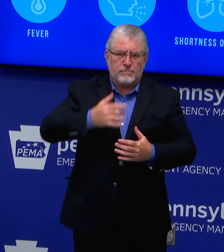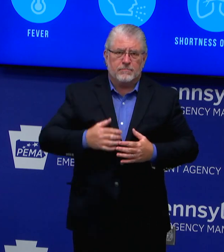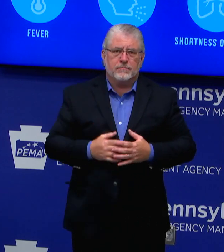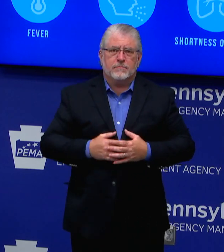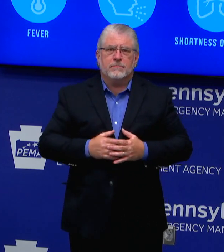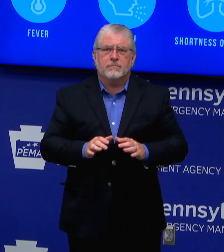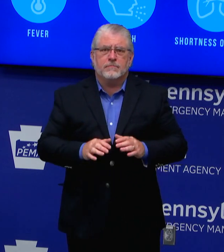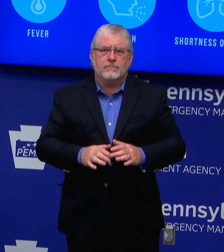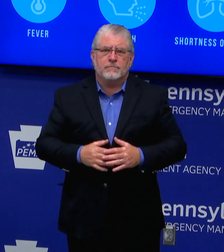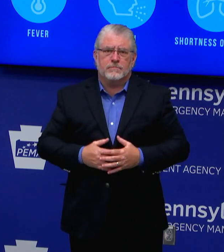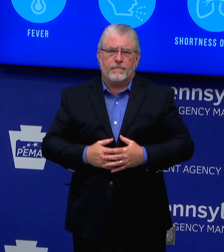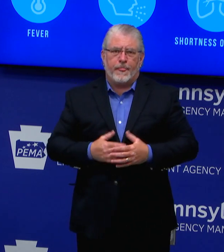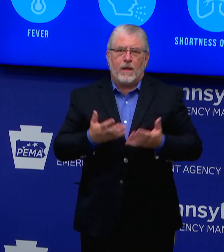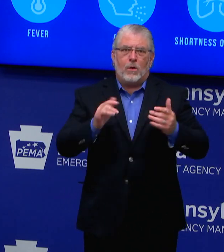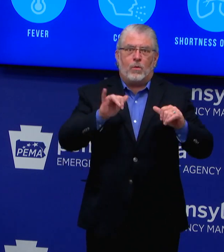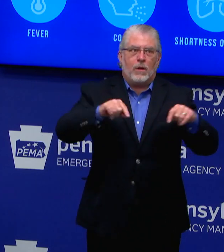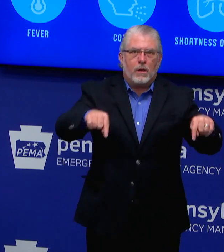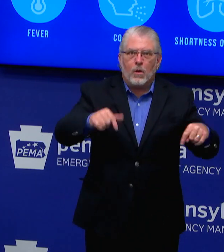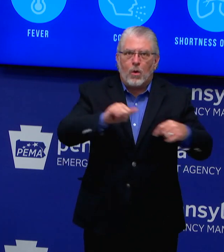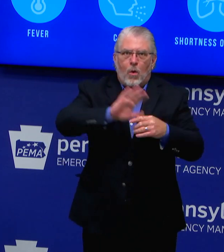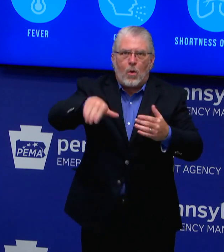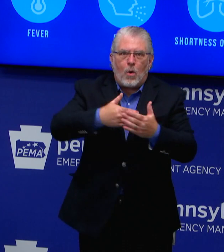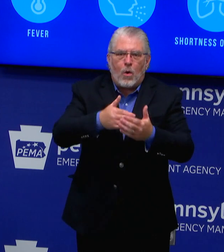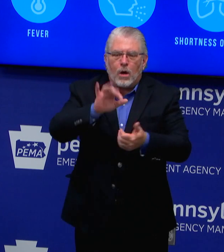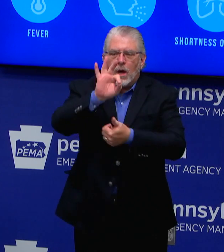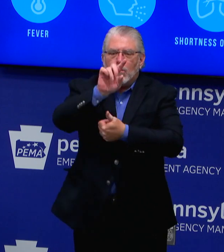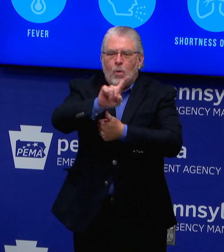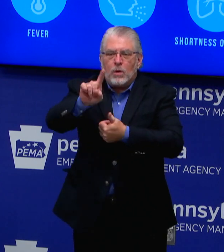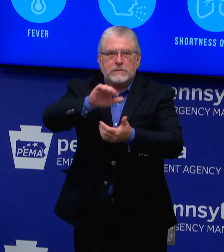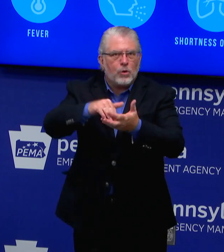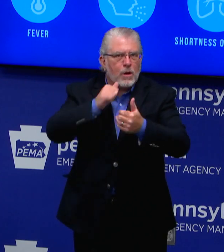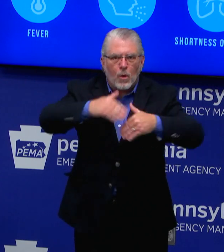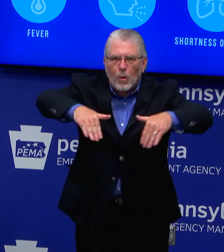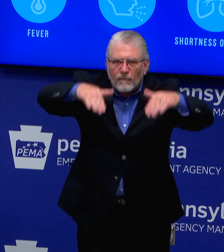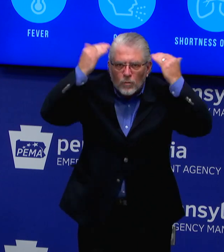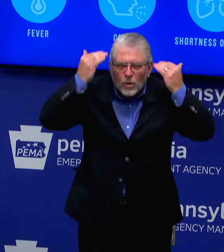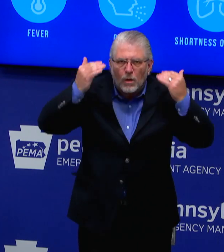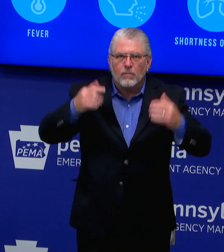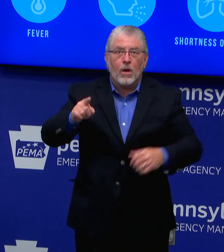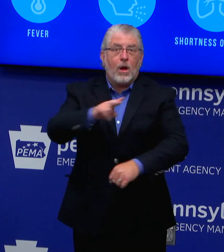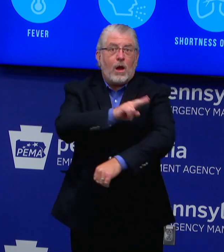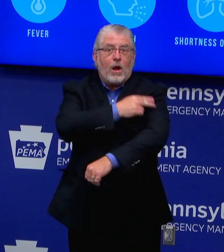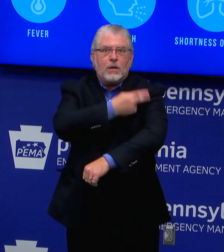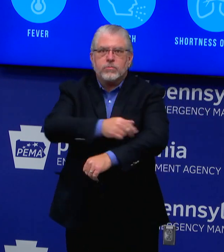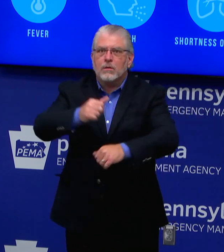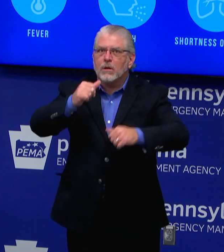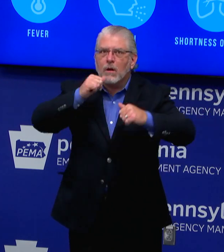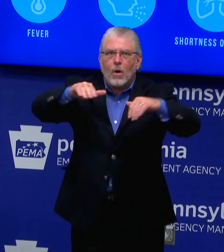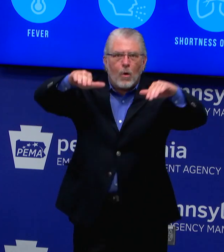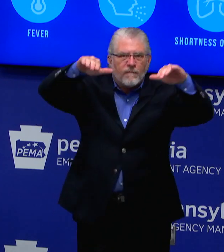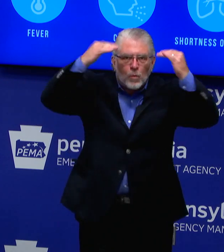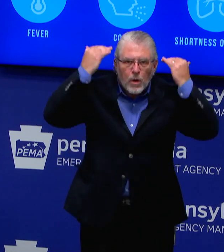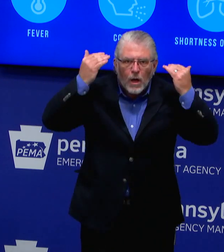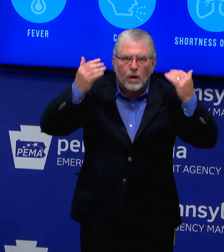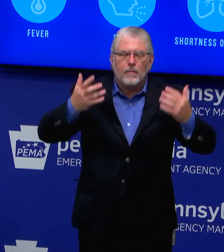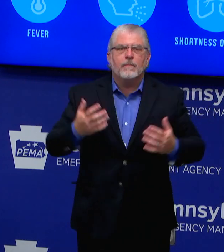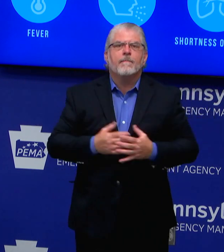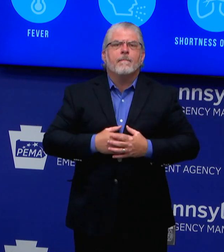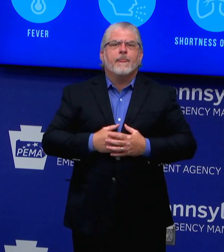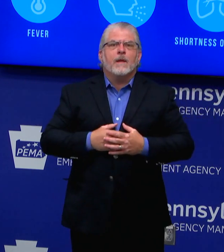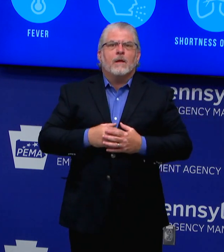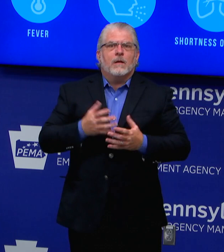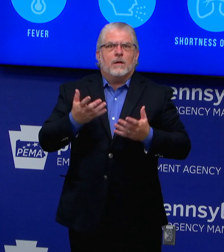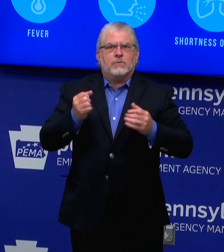centers becoming overwhelmed. And they haven't had to worry that other emergencies won't be taken care of during this pandemic. It's all